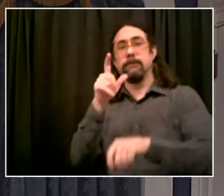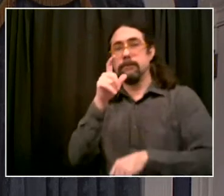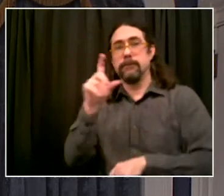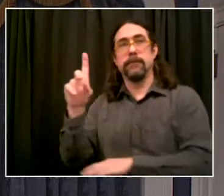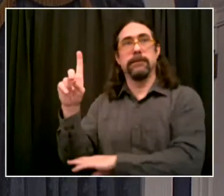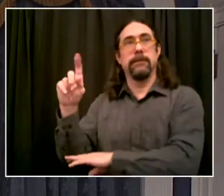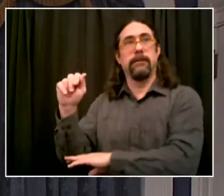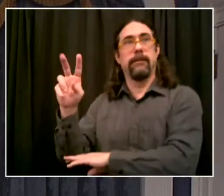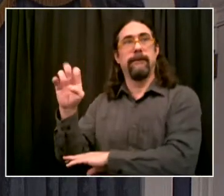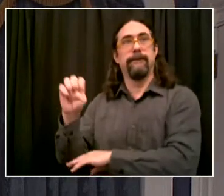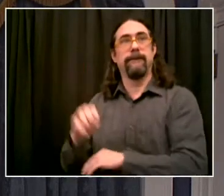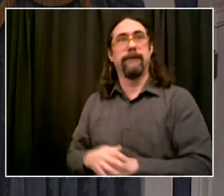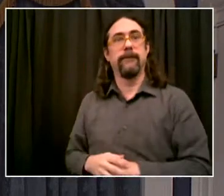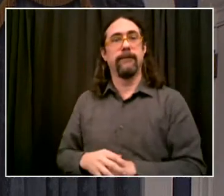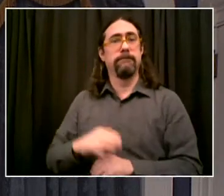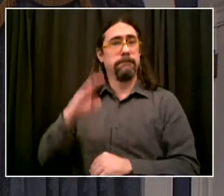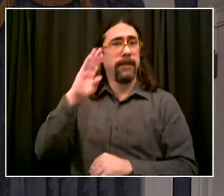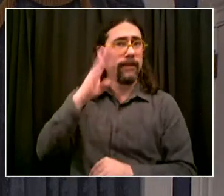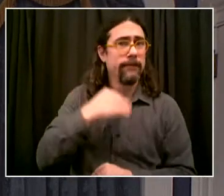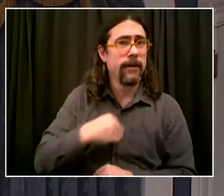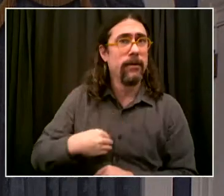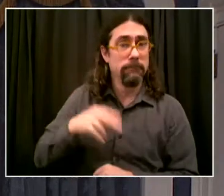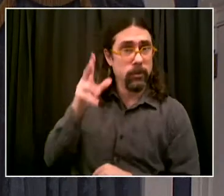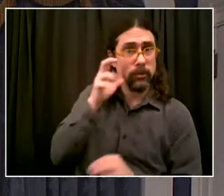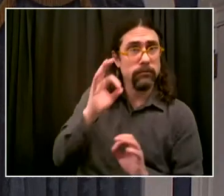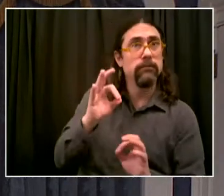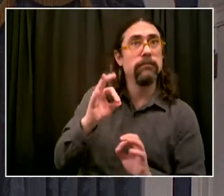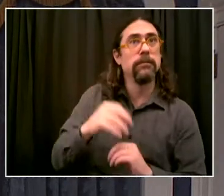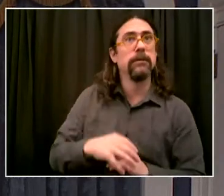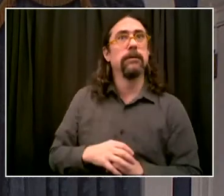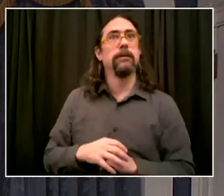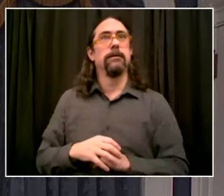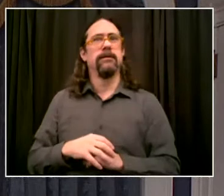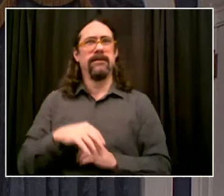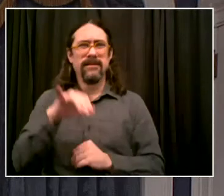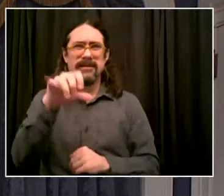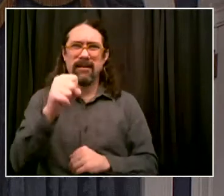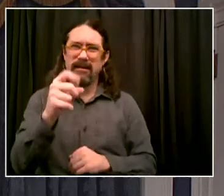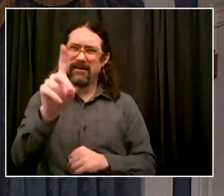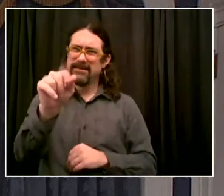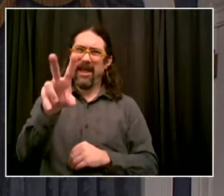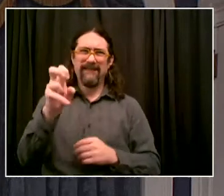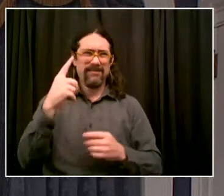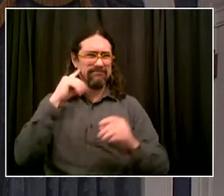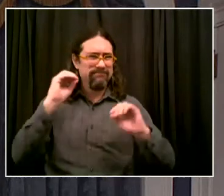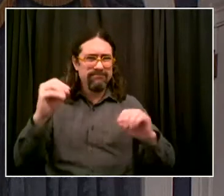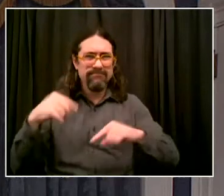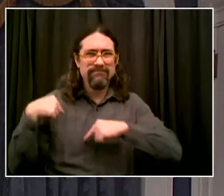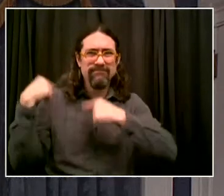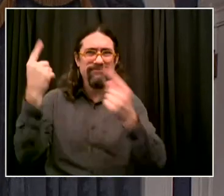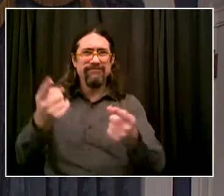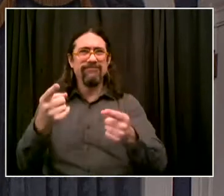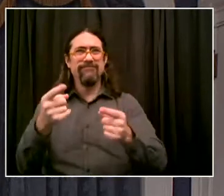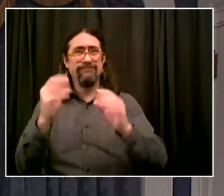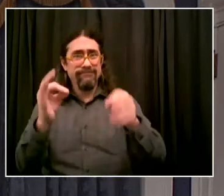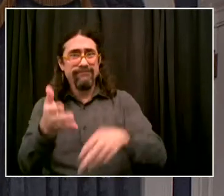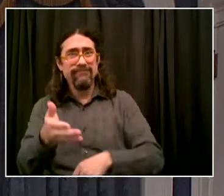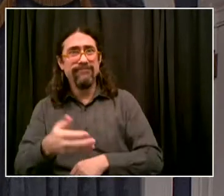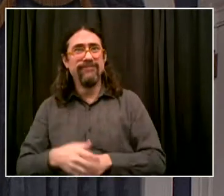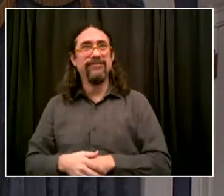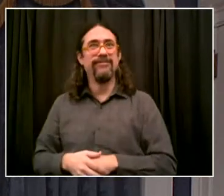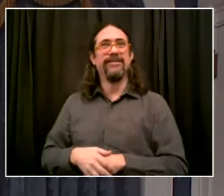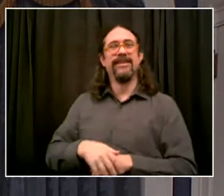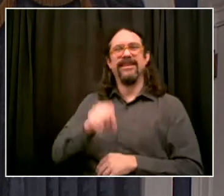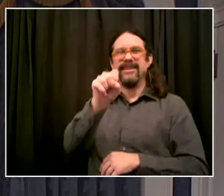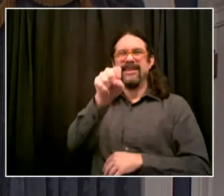in the hospital, but I'll tell you later about that. But hey, I wanted to. We're glad you're back. It wasn't COVID, but I thought it was. But anyway,